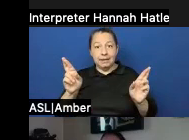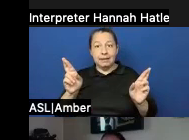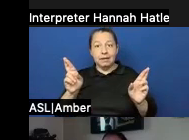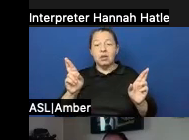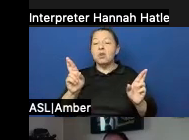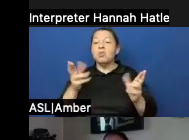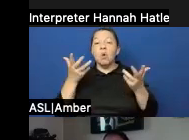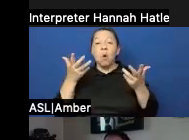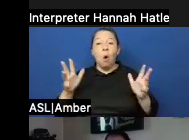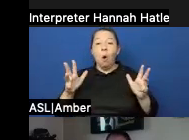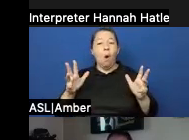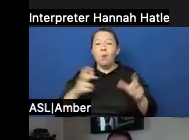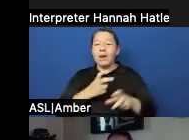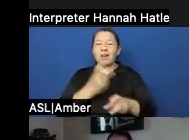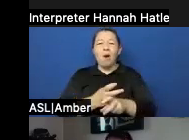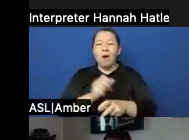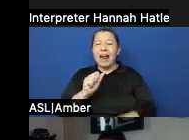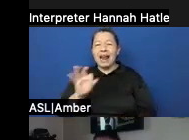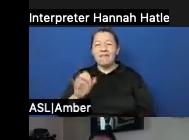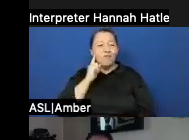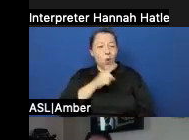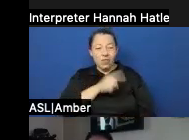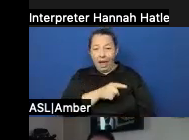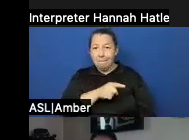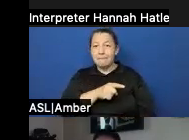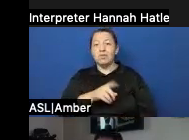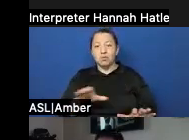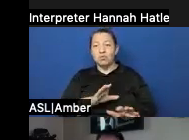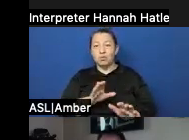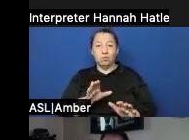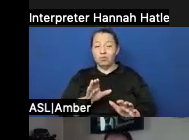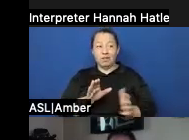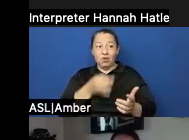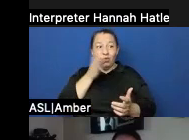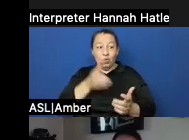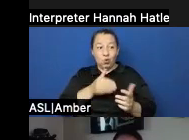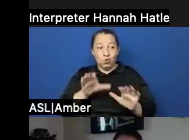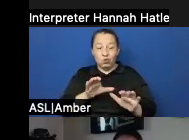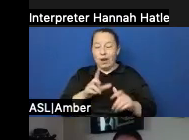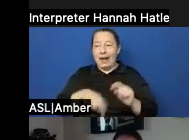for them to do what they're about to do. I can't express that enough.